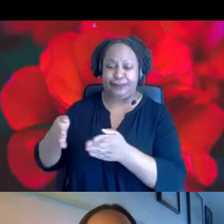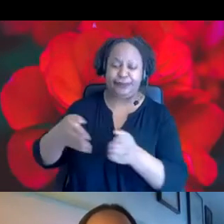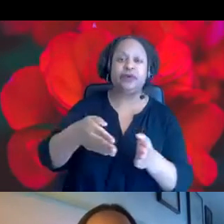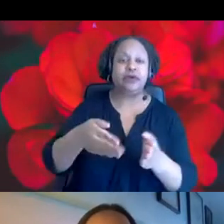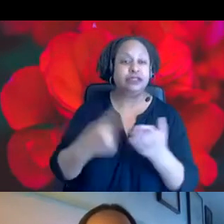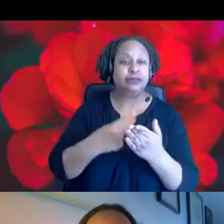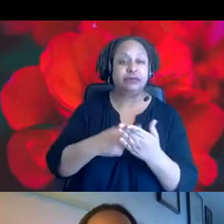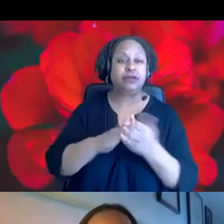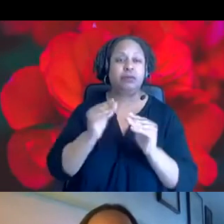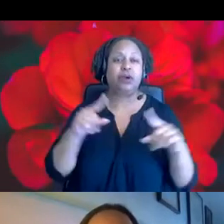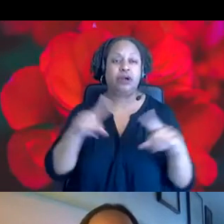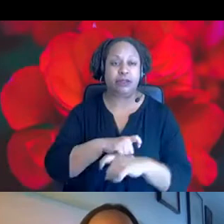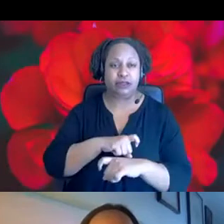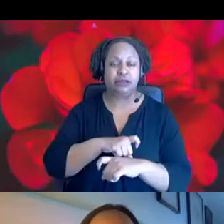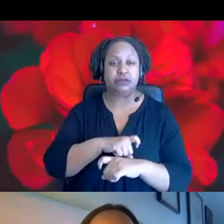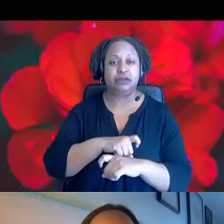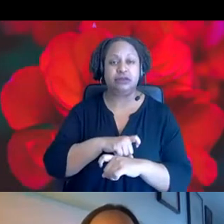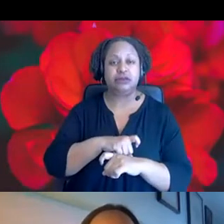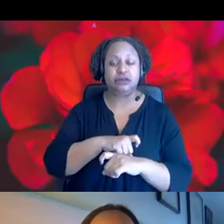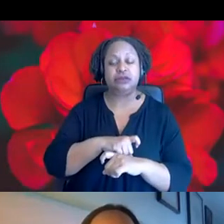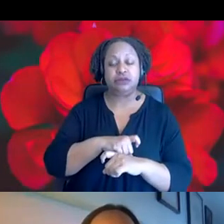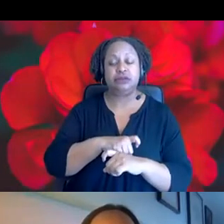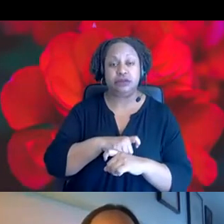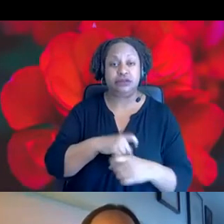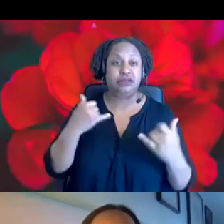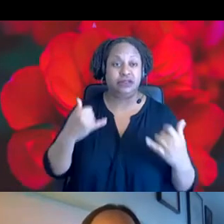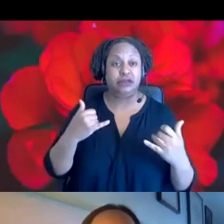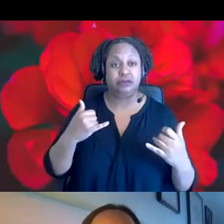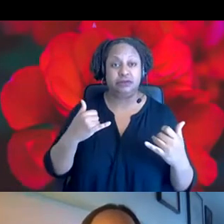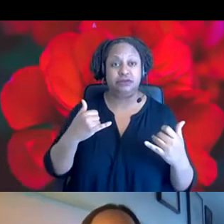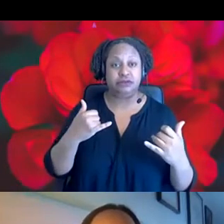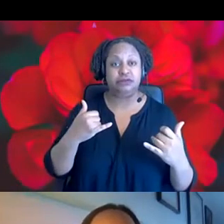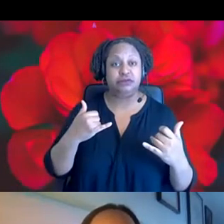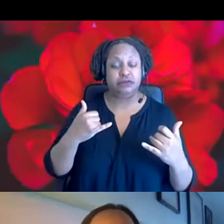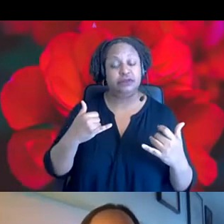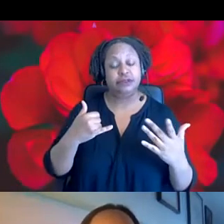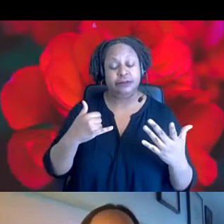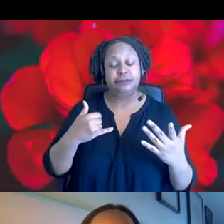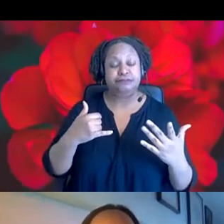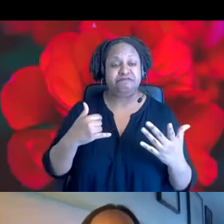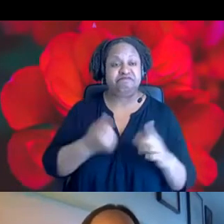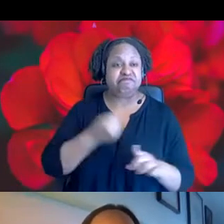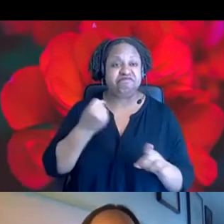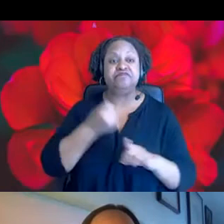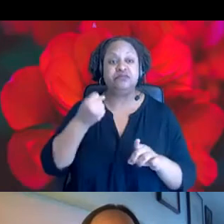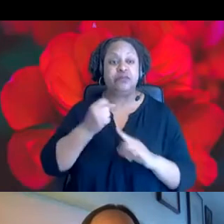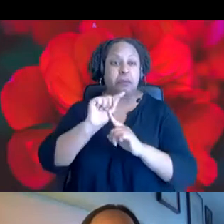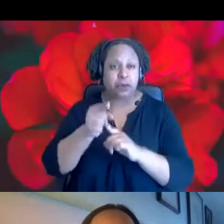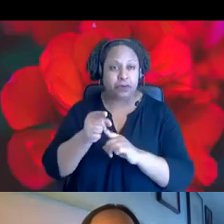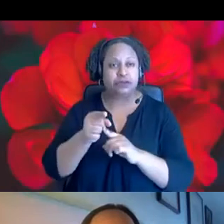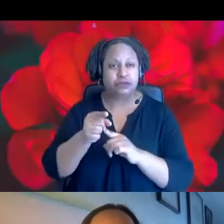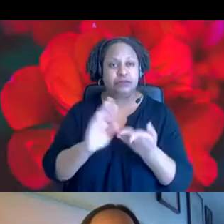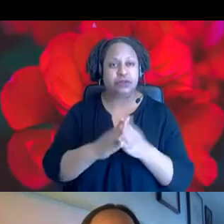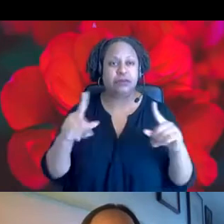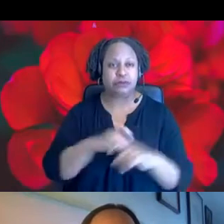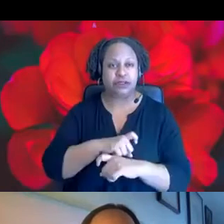right? And we have been before, as Jacqueline so well put so well. But I sometimes feel like